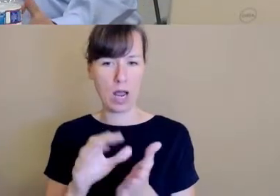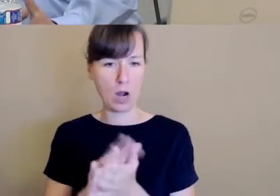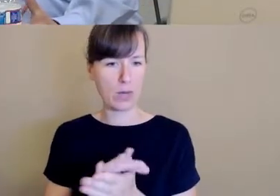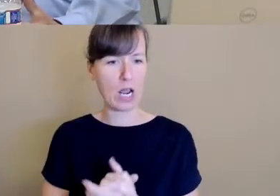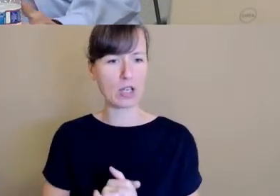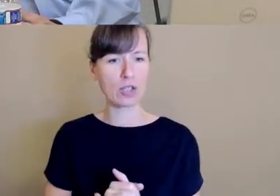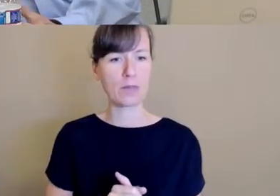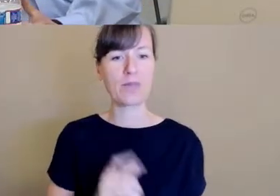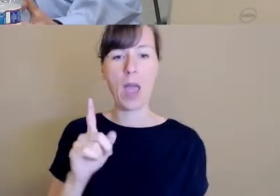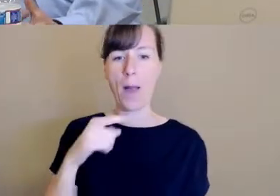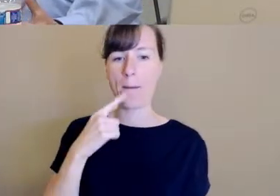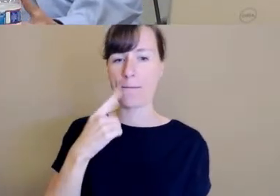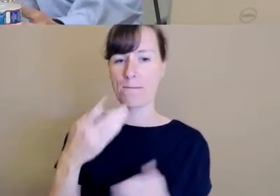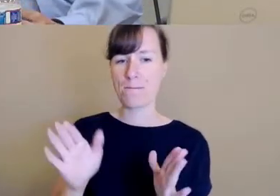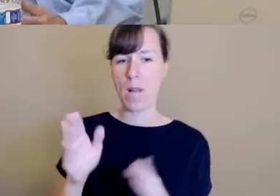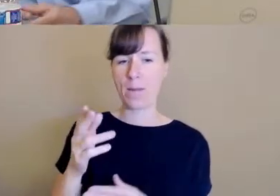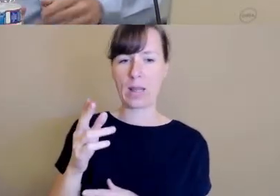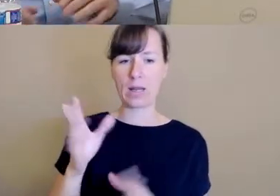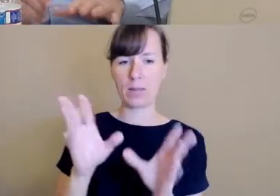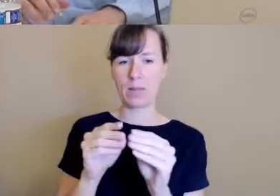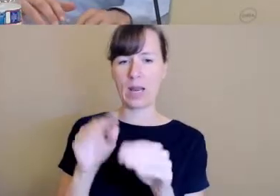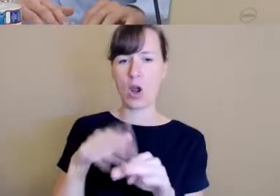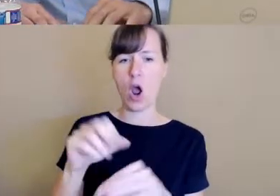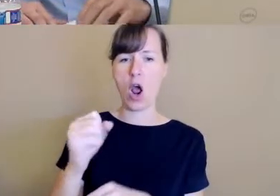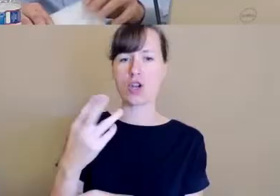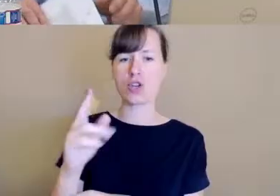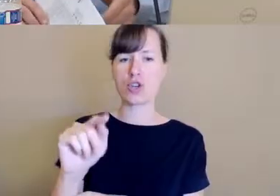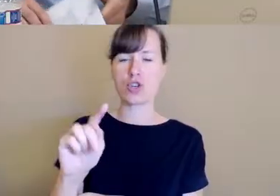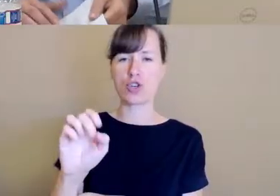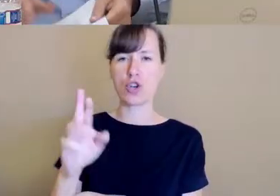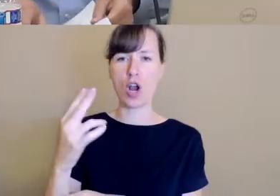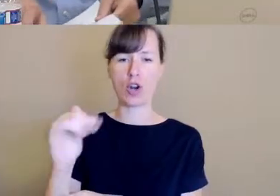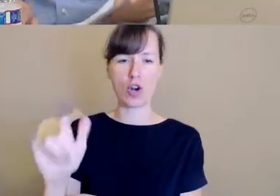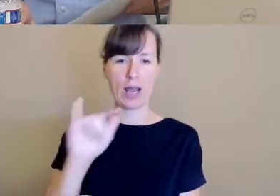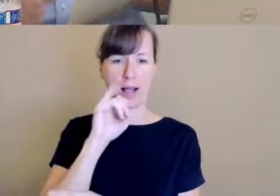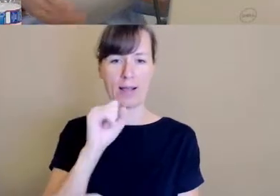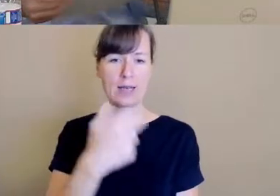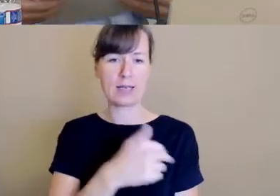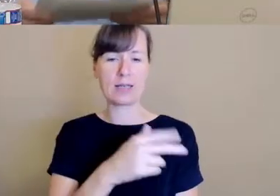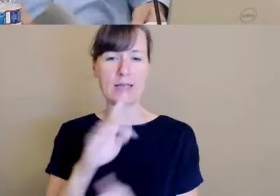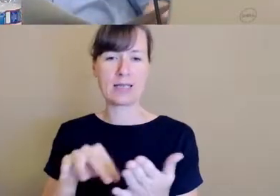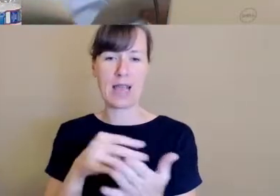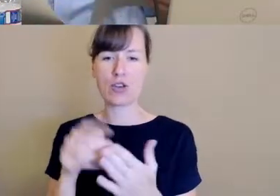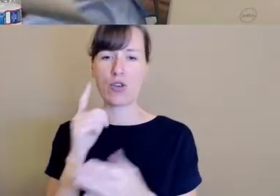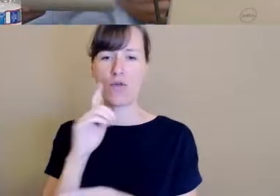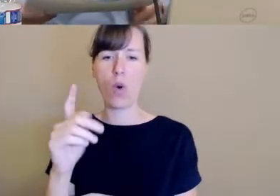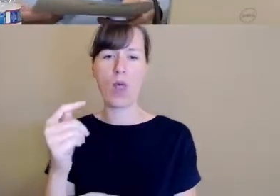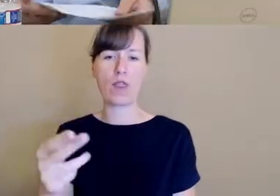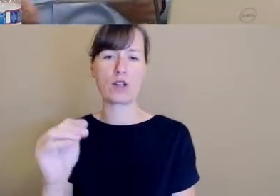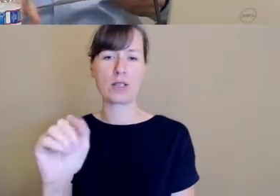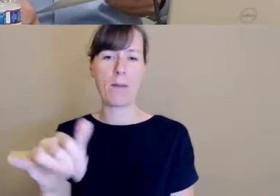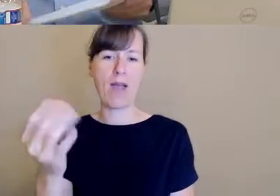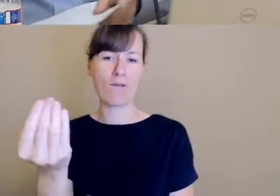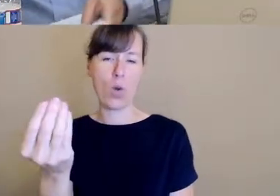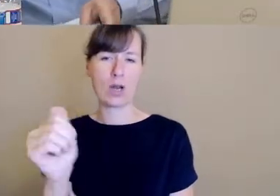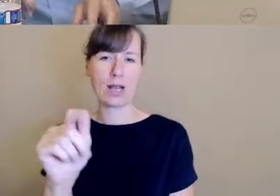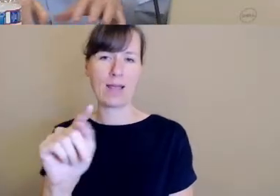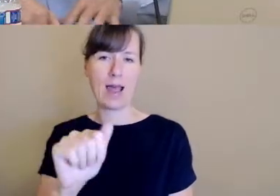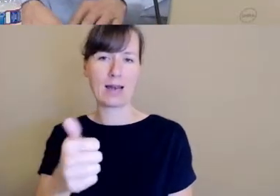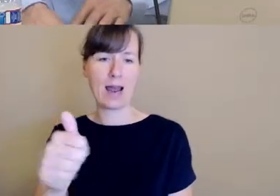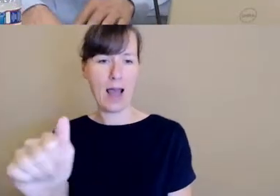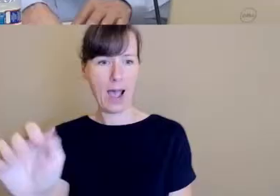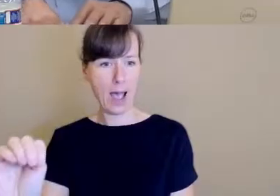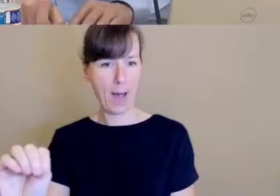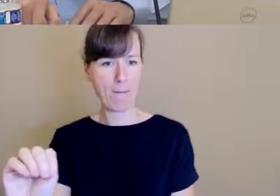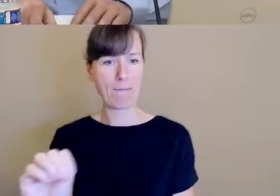a.m. And the proposal includes the development of townhouses, multifamily units, commercial space, and a hotel. Mr. Galloway